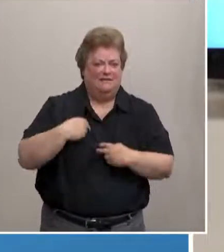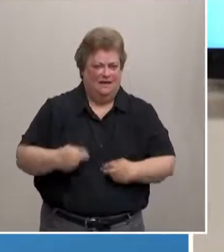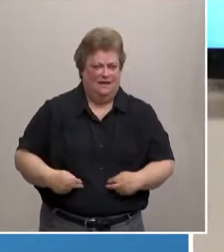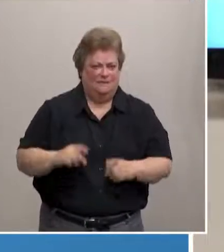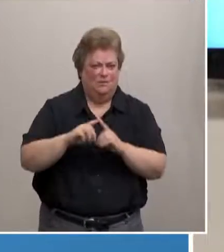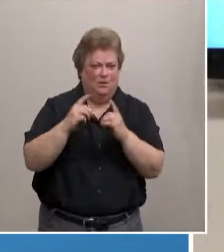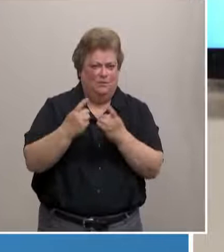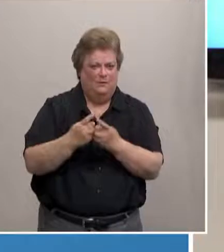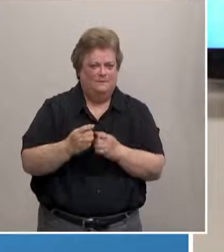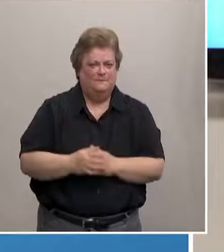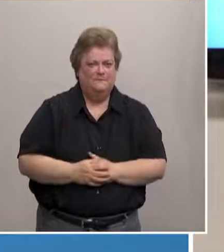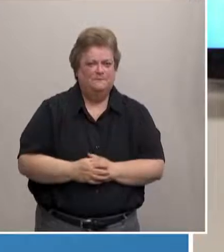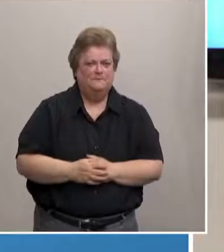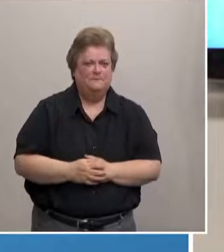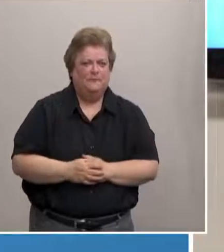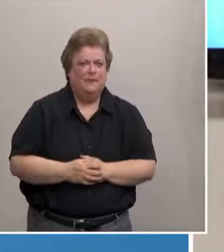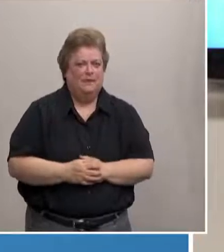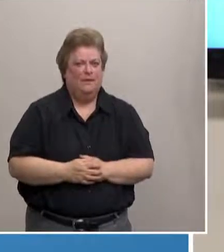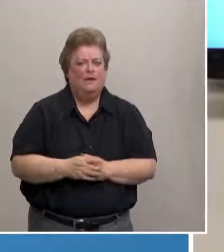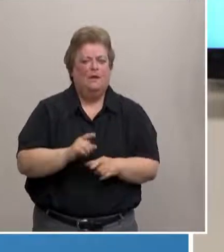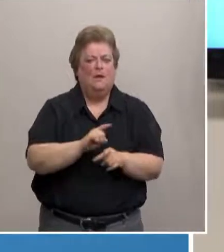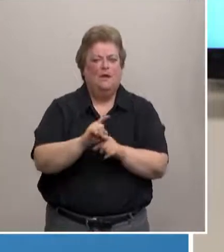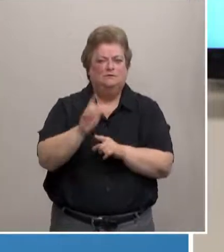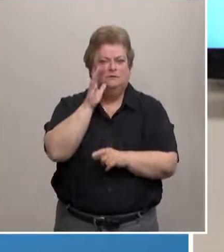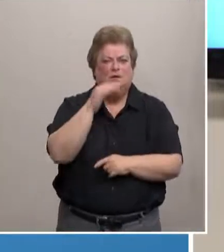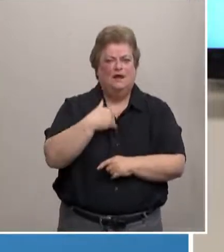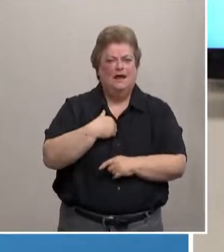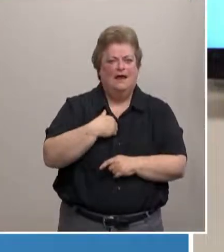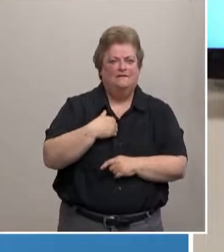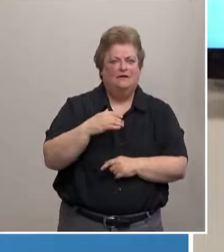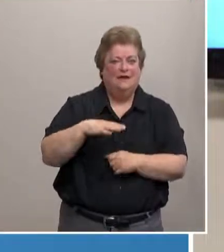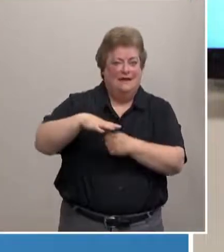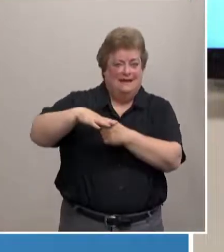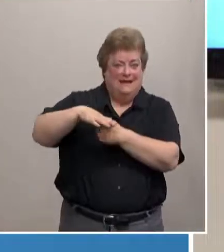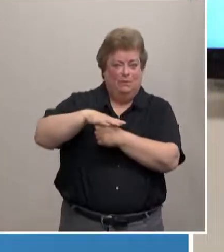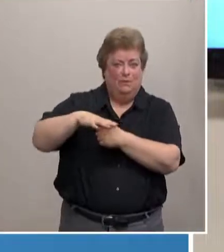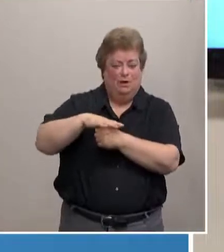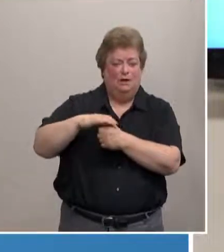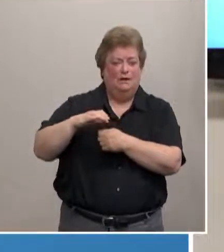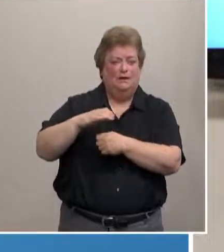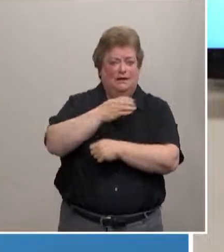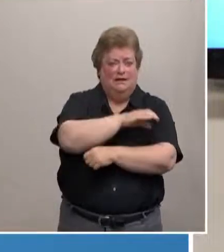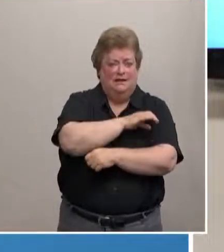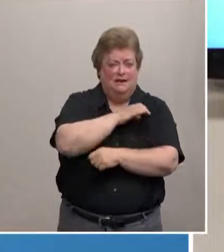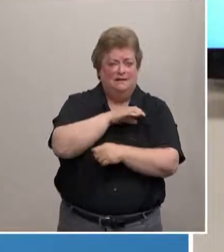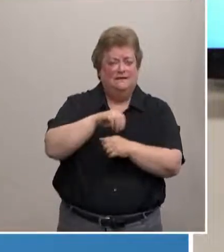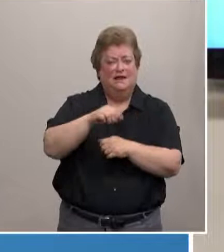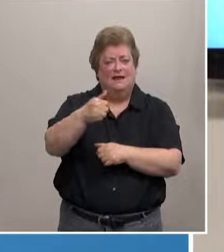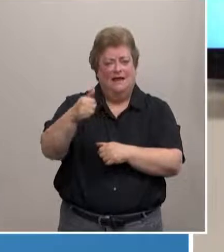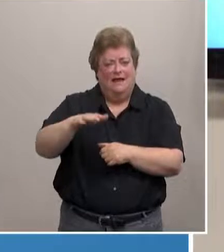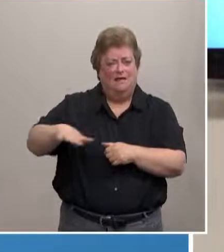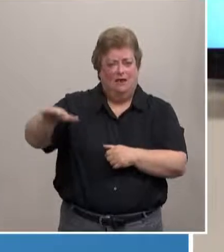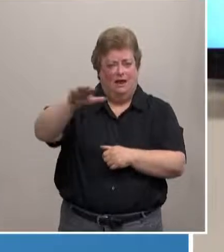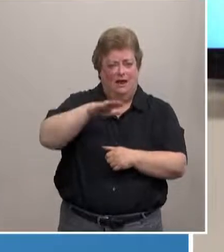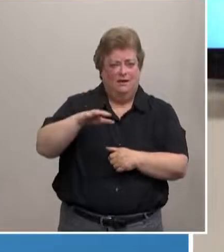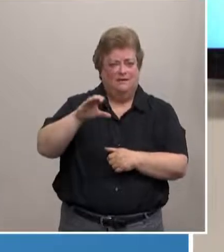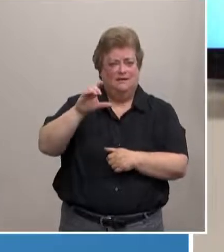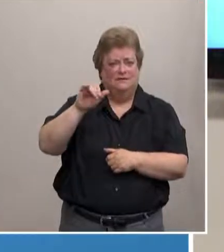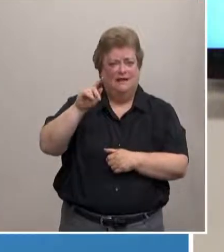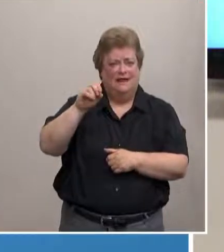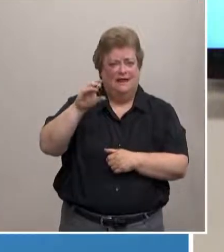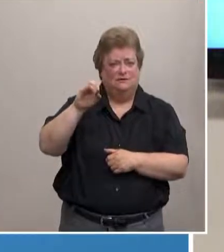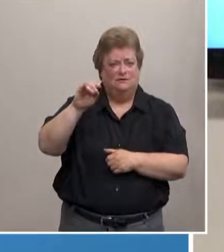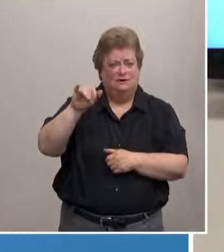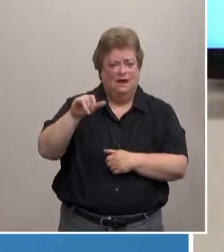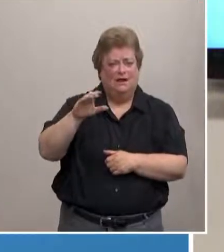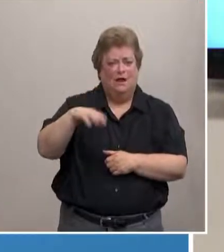at the health department. We are also hosting neighborhood clinics in other areas of Lancaster County. On Monday,